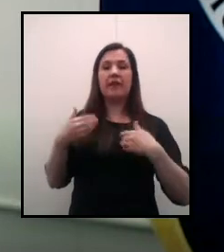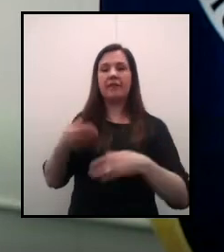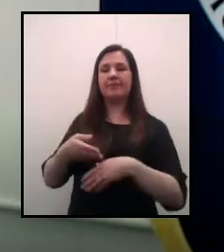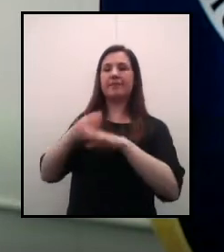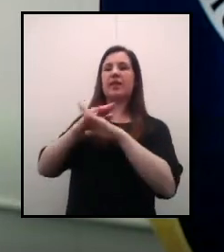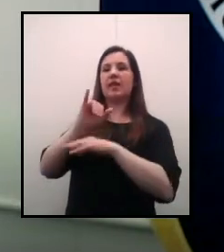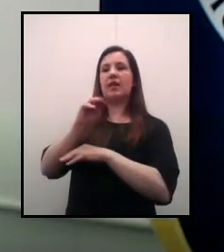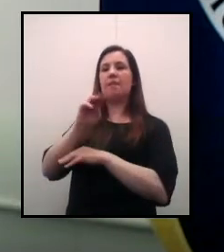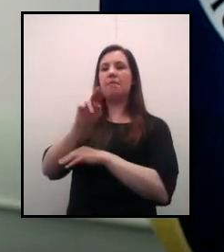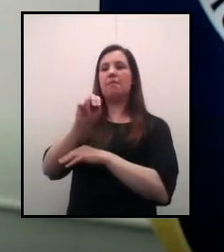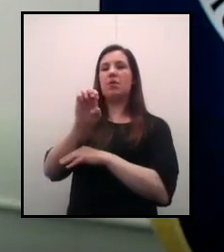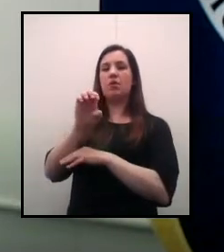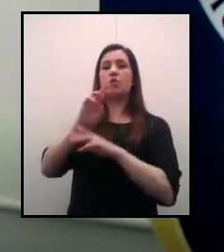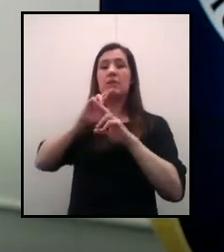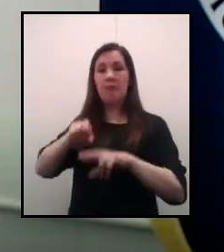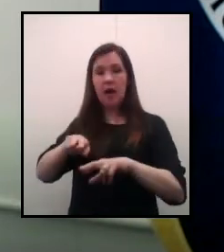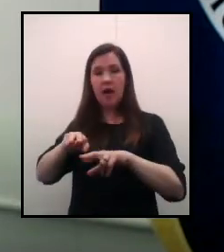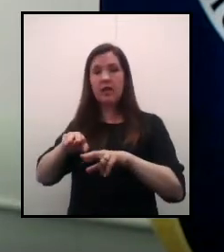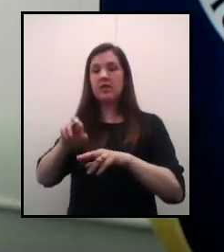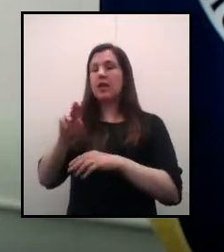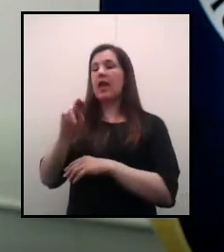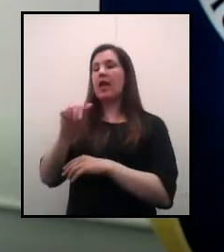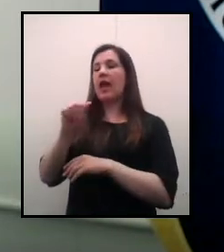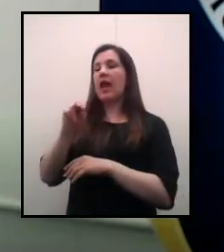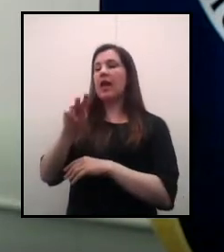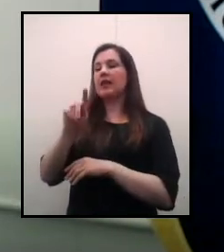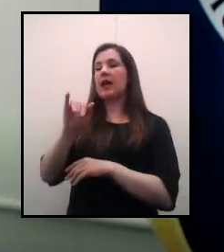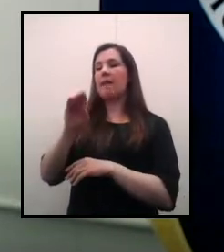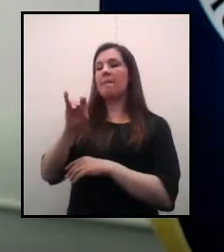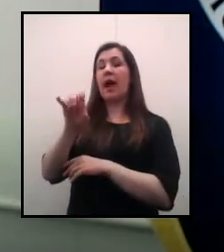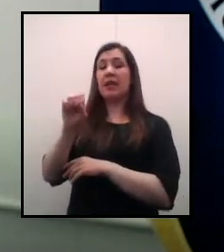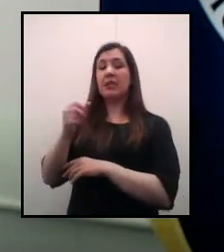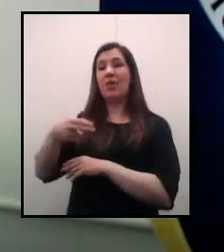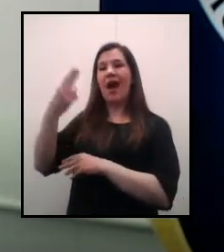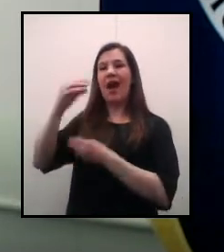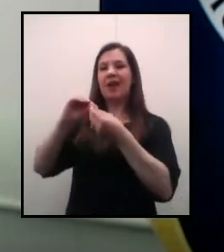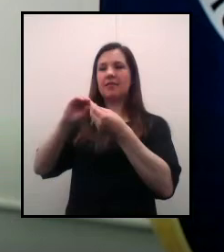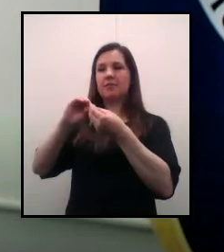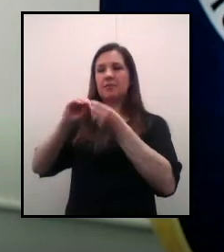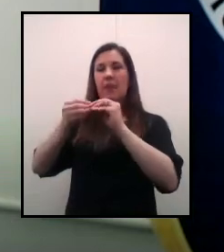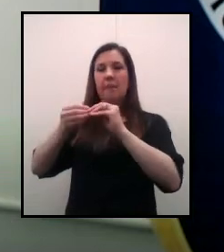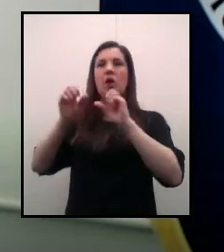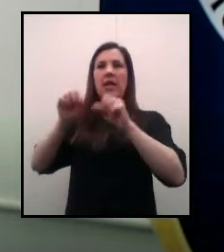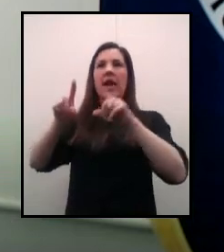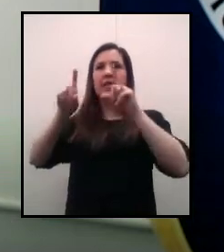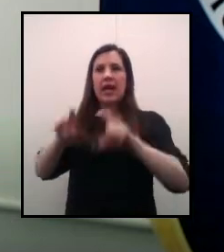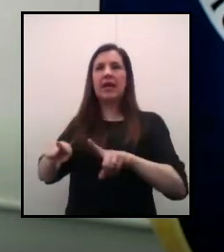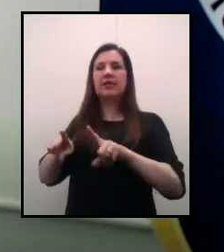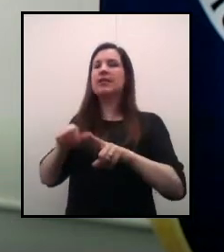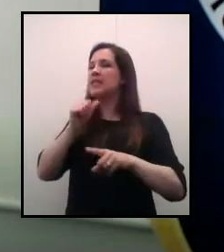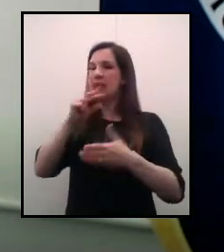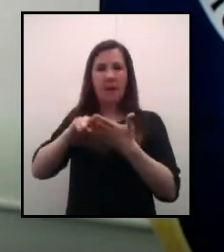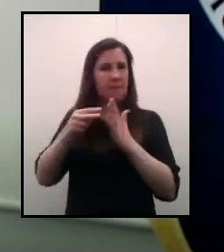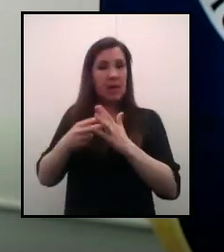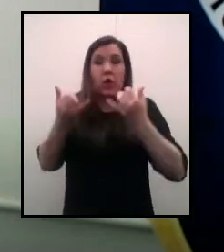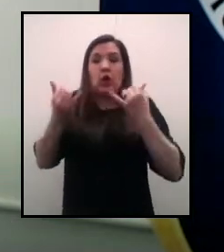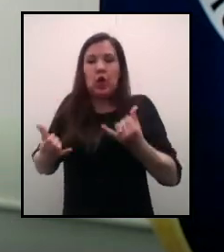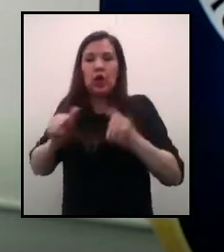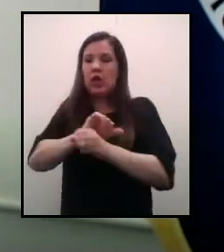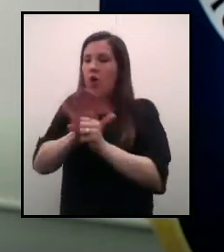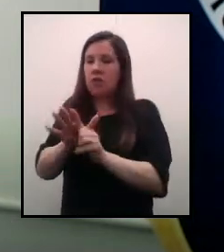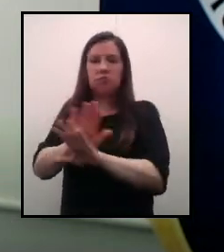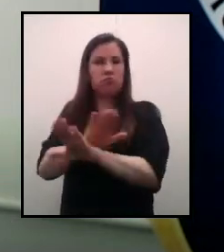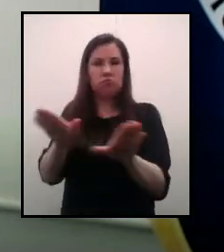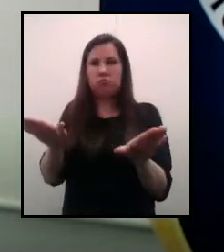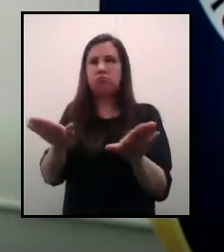those antibodies are at a level where they're able to be detected by a test. So it does not mean that you have a current infection. It does